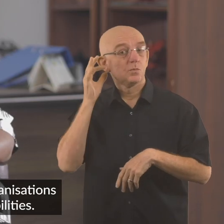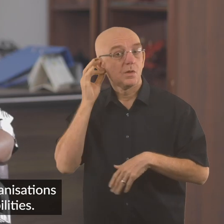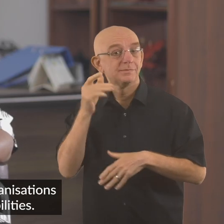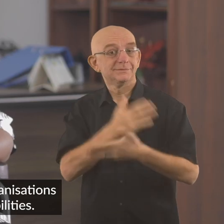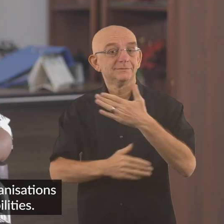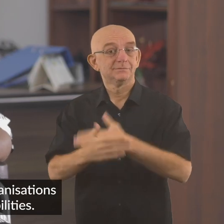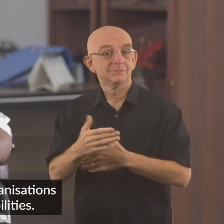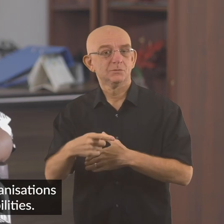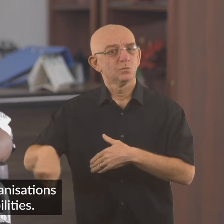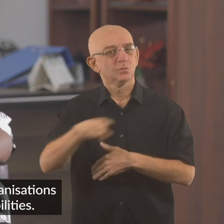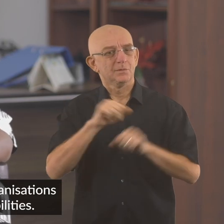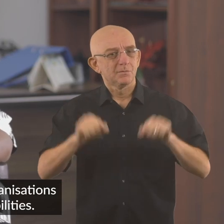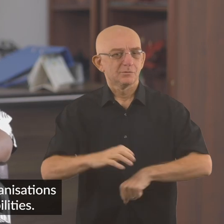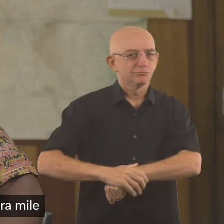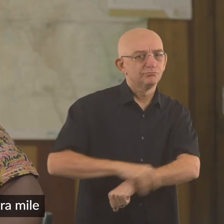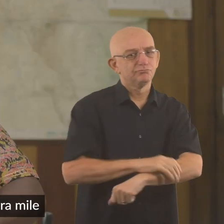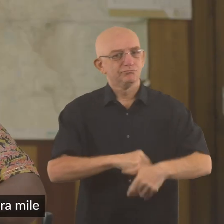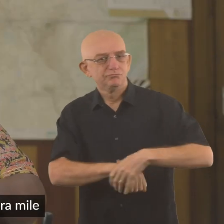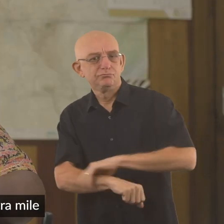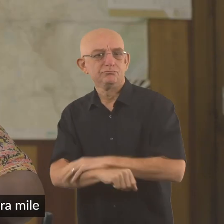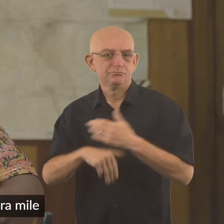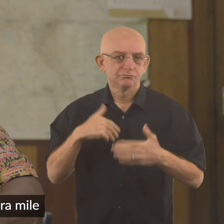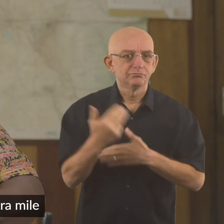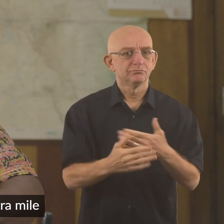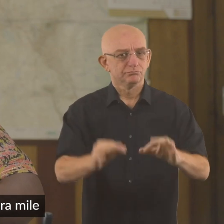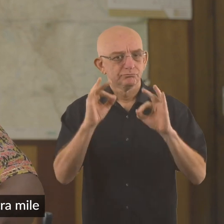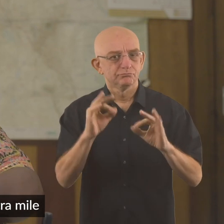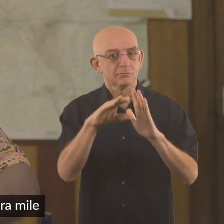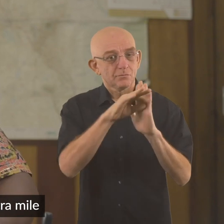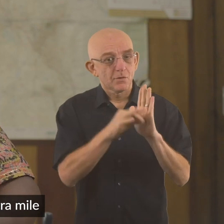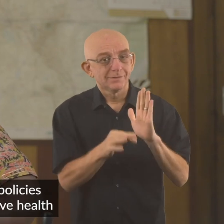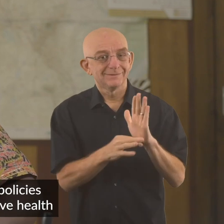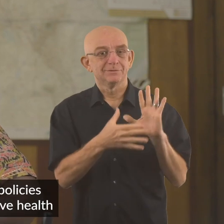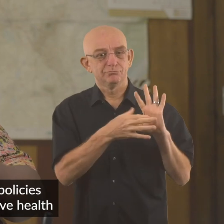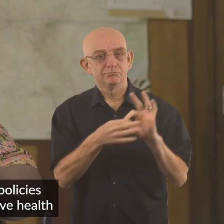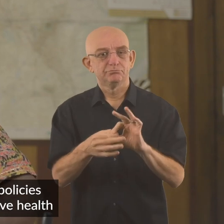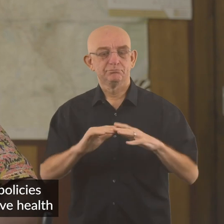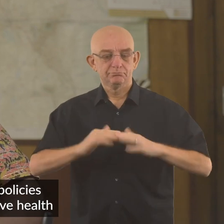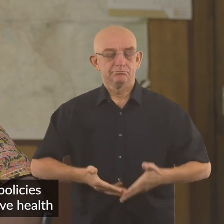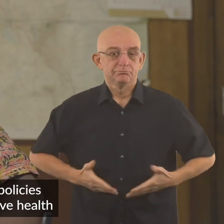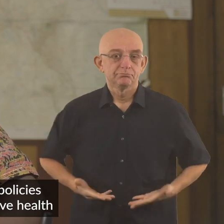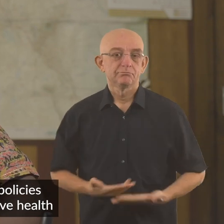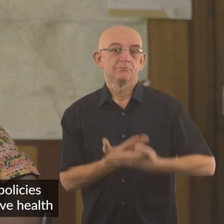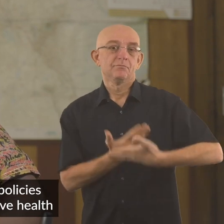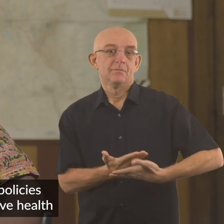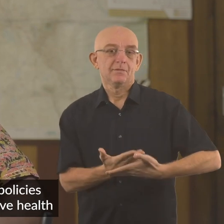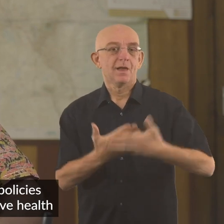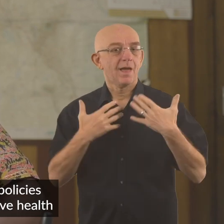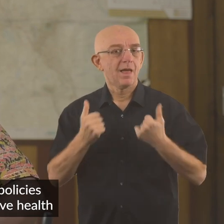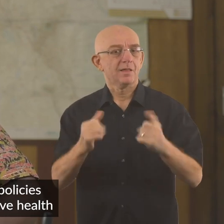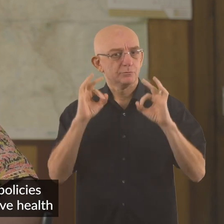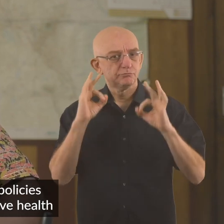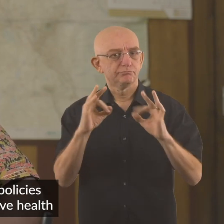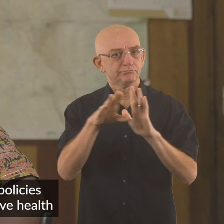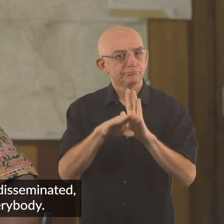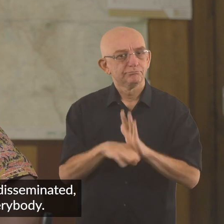with organizations of women with disabilities. We need to go an extra mile to ensure that all the policies in relation